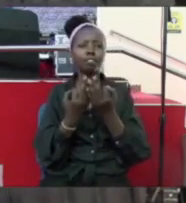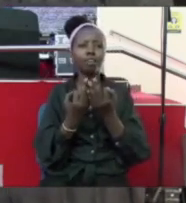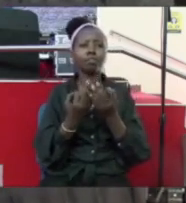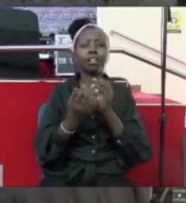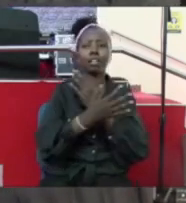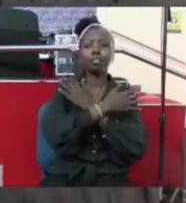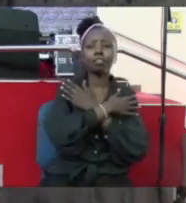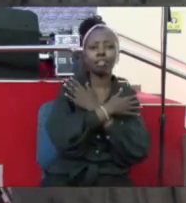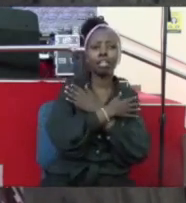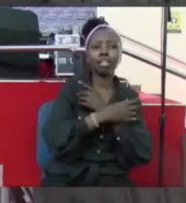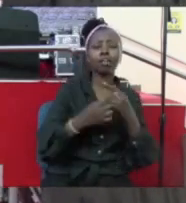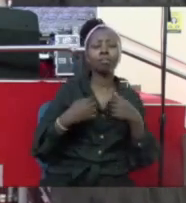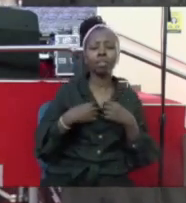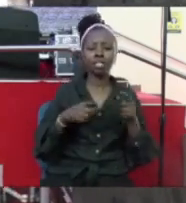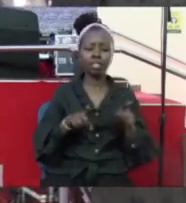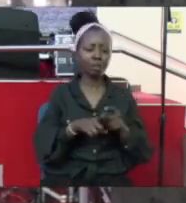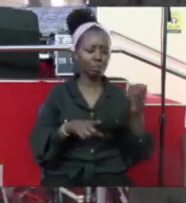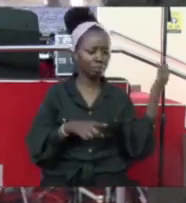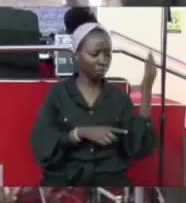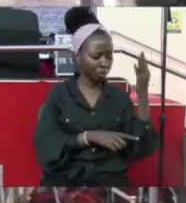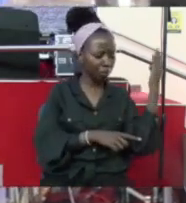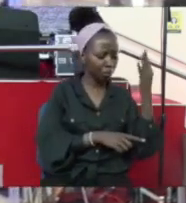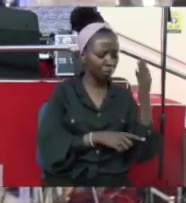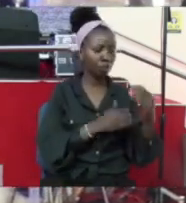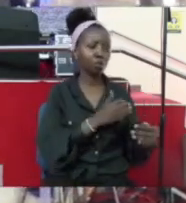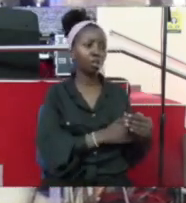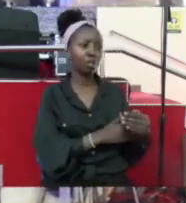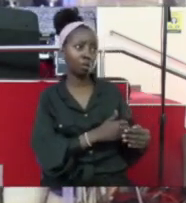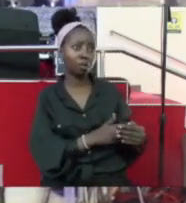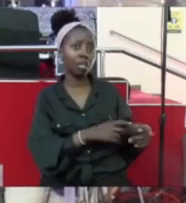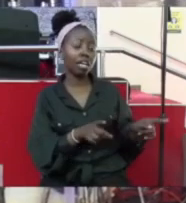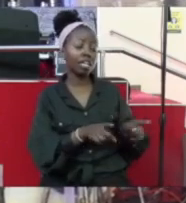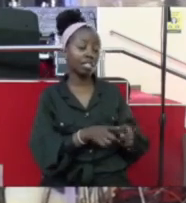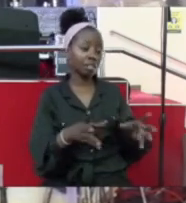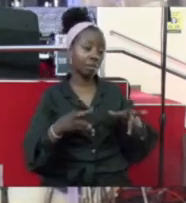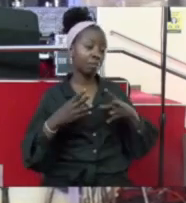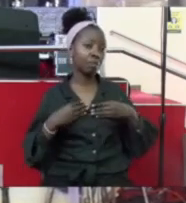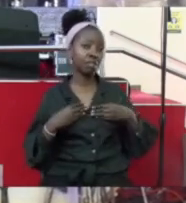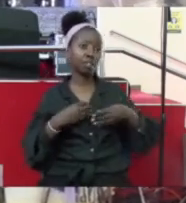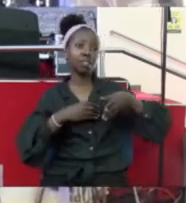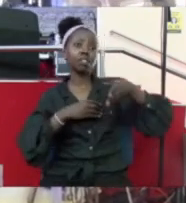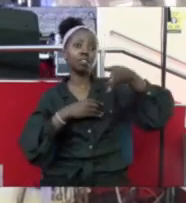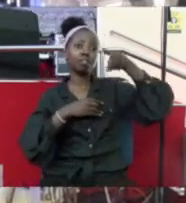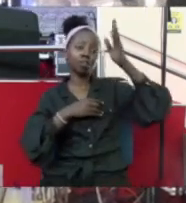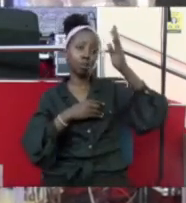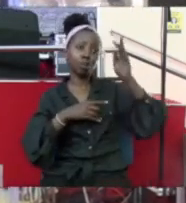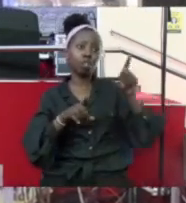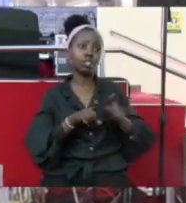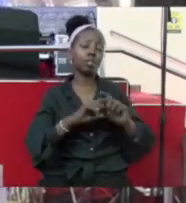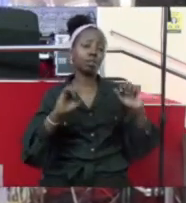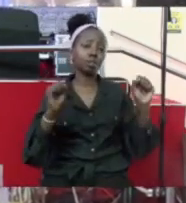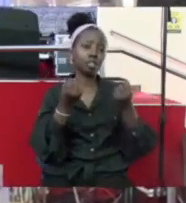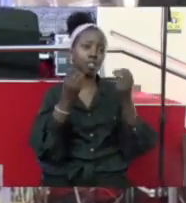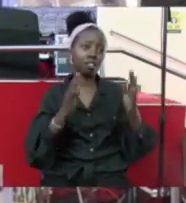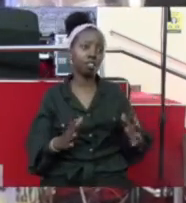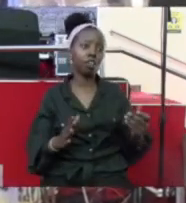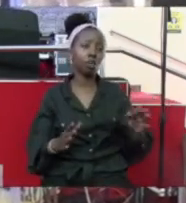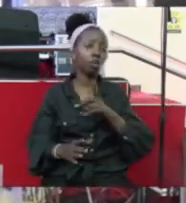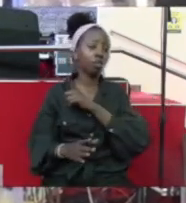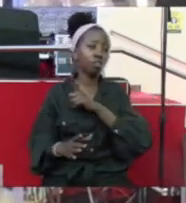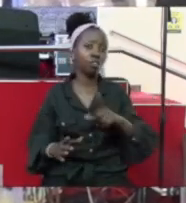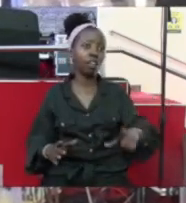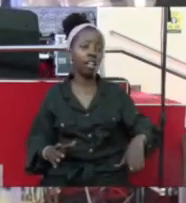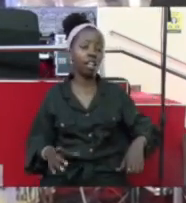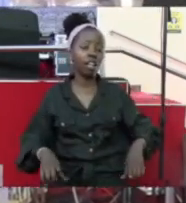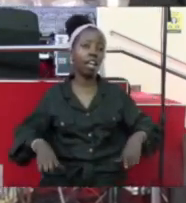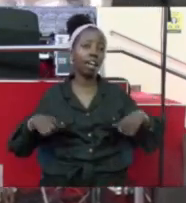I witnessed to her. Nikamshuhudia. And she received Jesus as Lord and Savior of her life. Na akampokea Yesu kama Bwana na Mwokozi wa